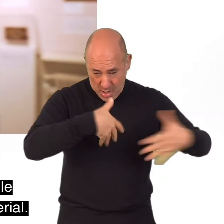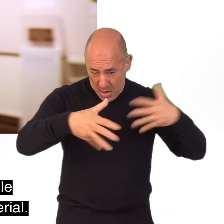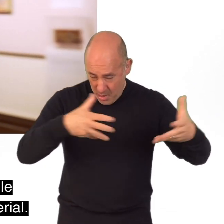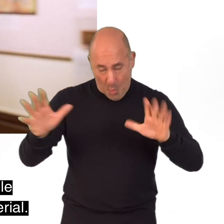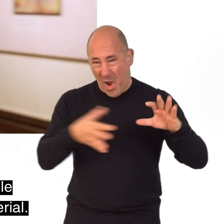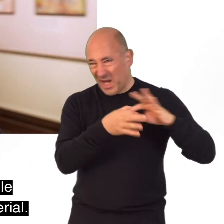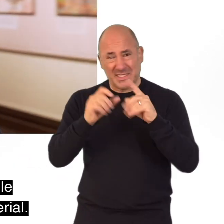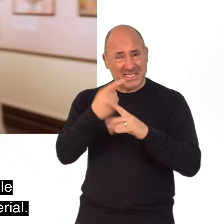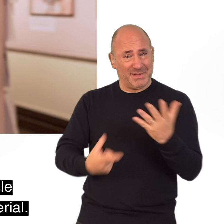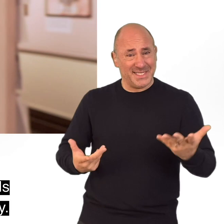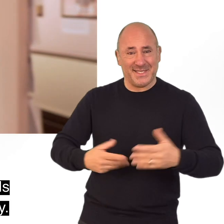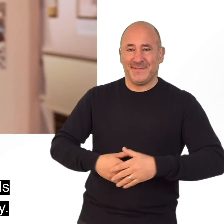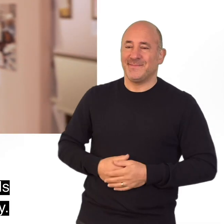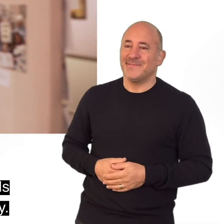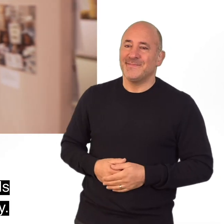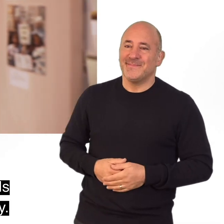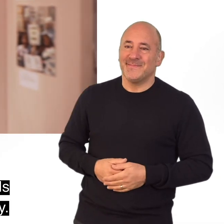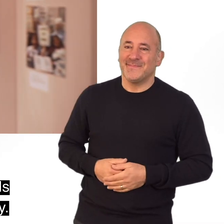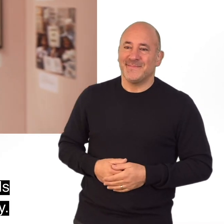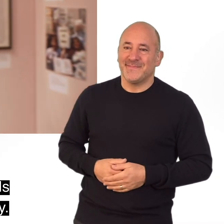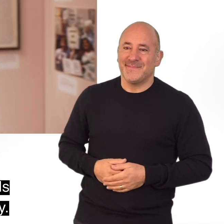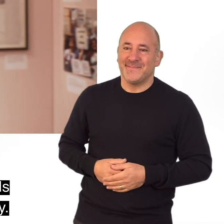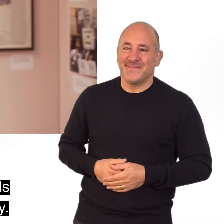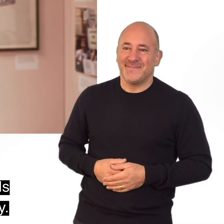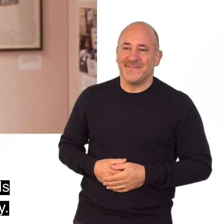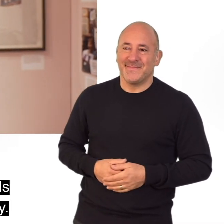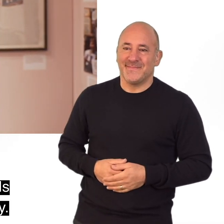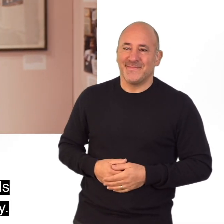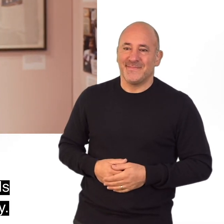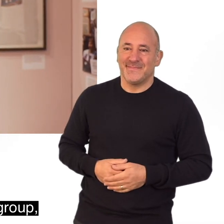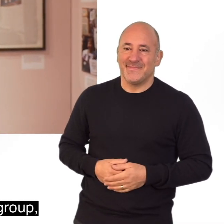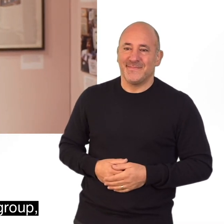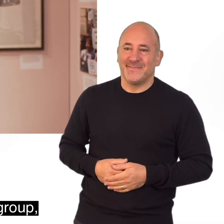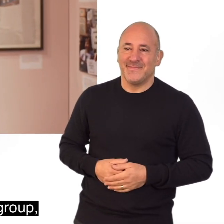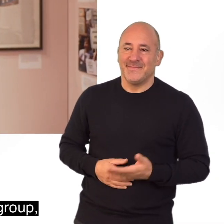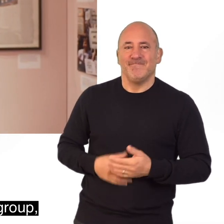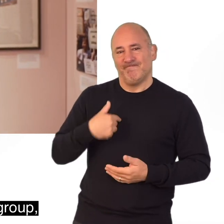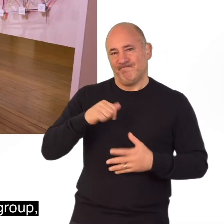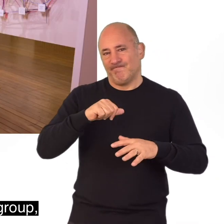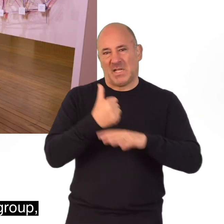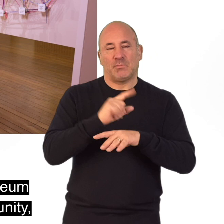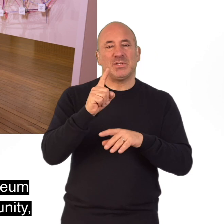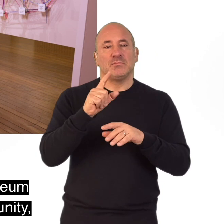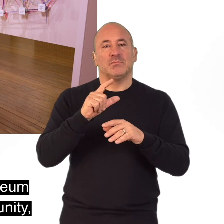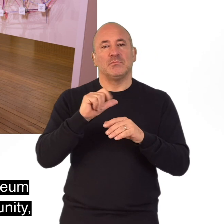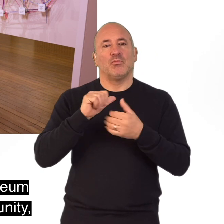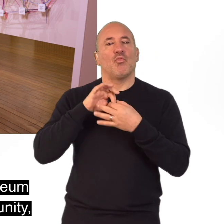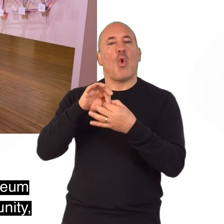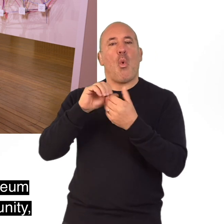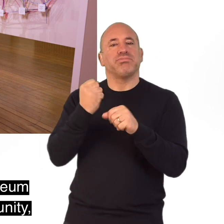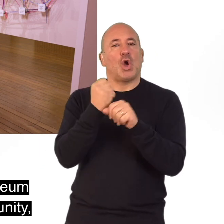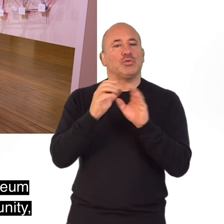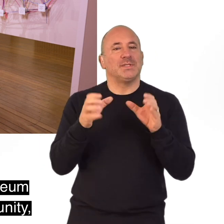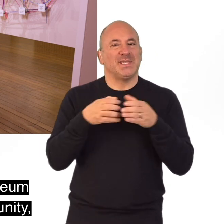worth of material. Jack stands before a poster display. I set up a co-production group. So the model for the